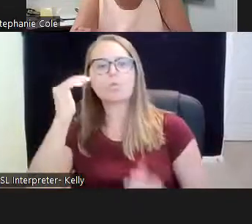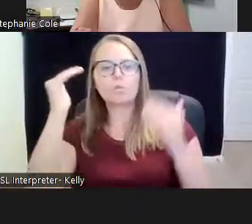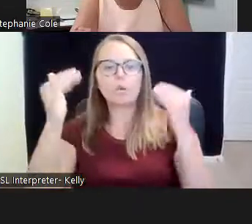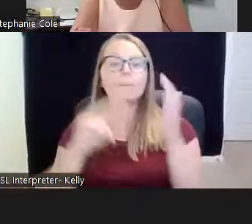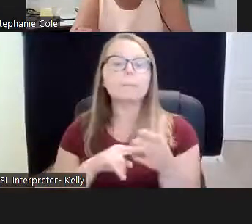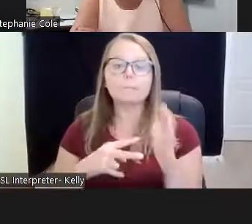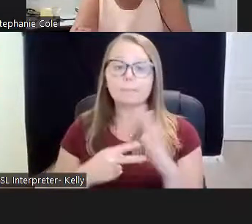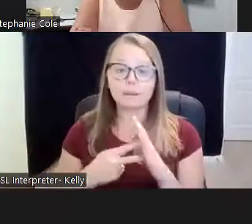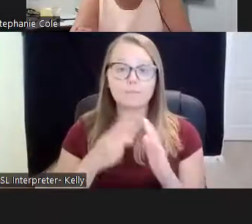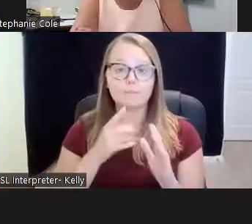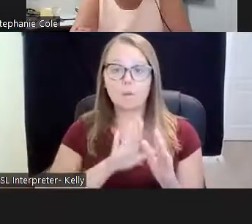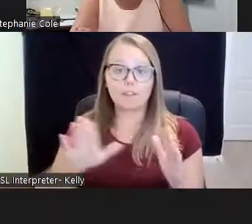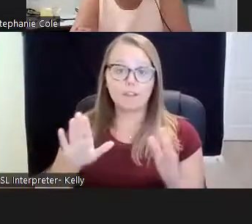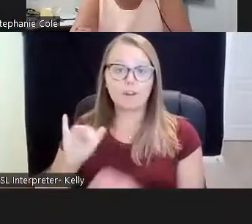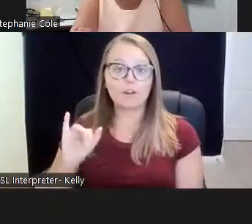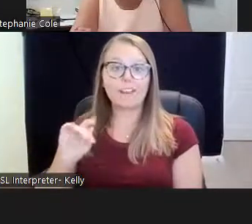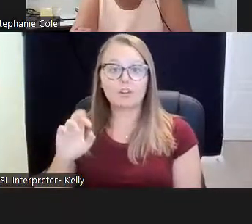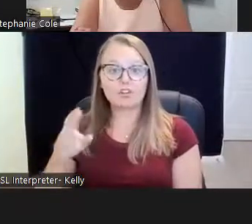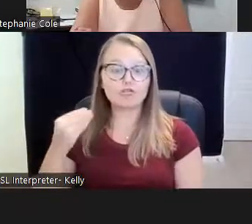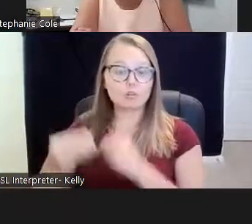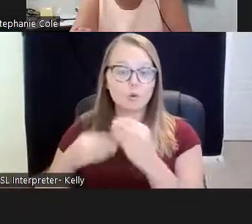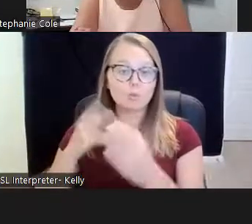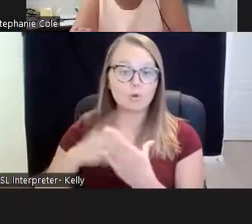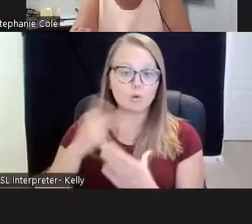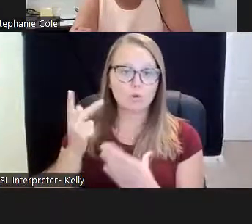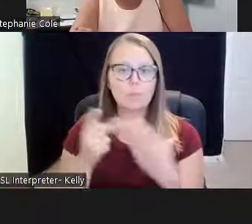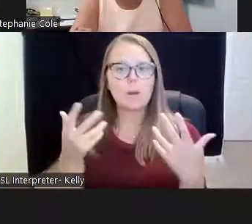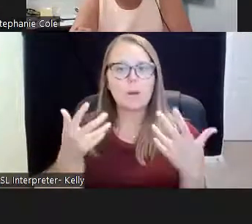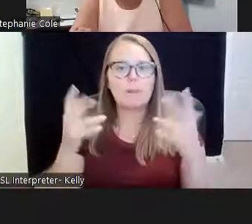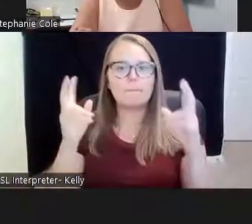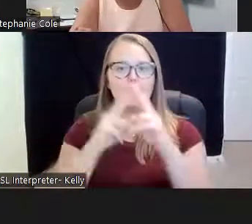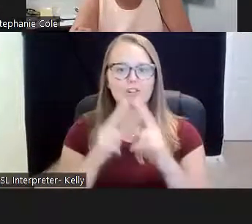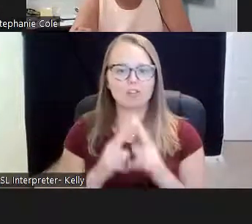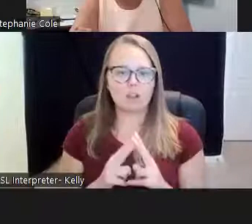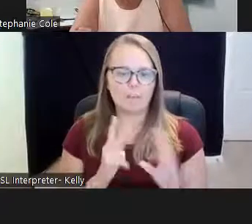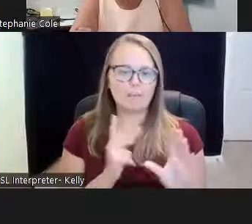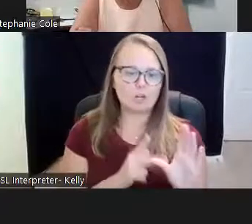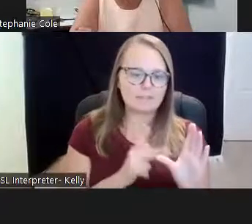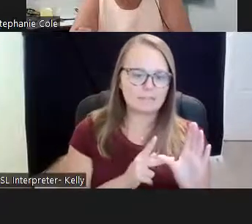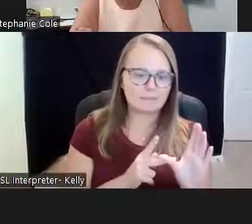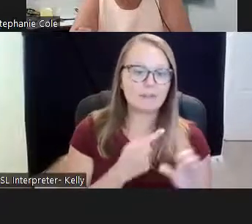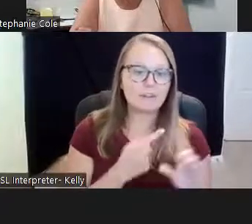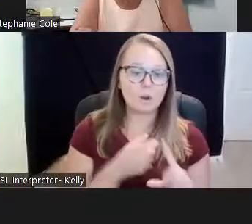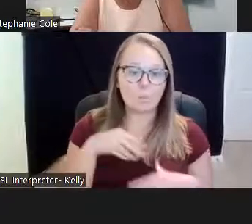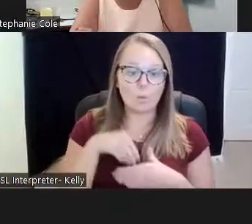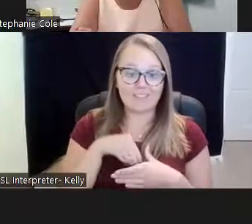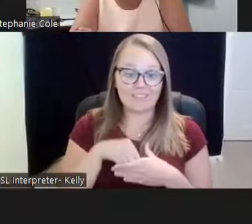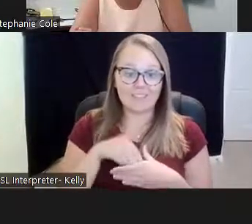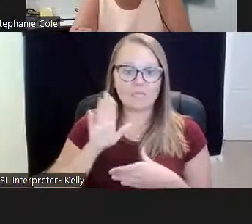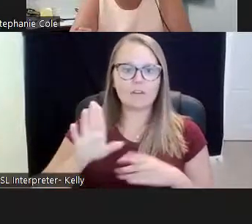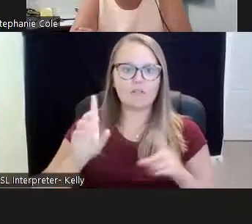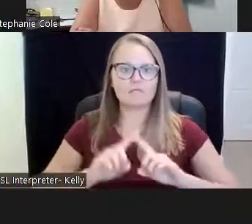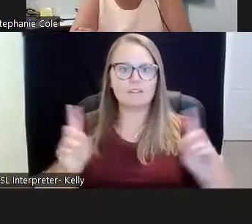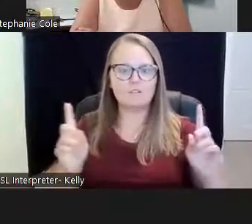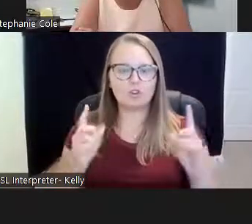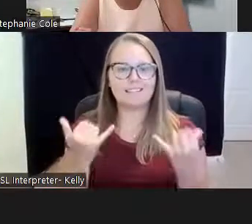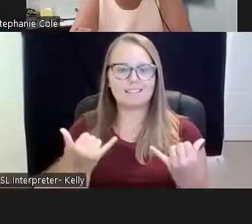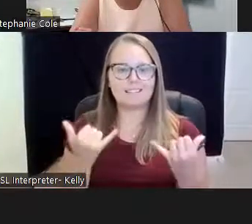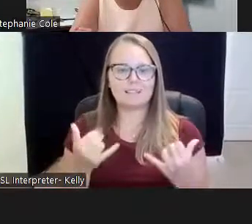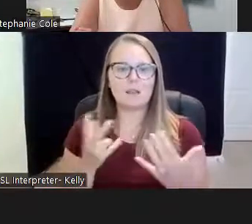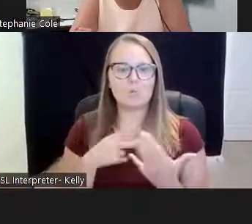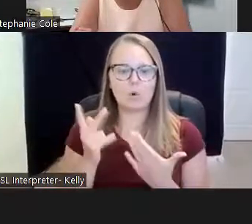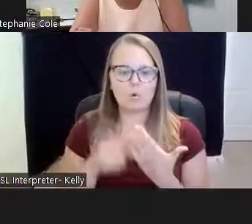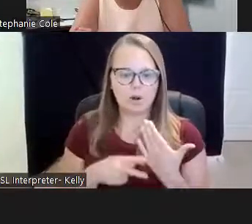that for their intergenerational programs, they are matching up program participants from within their different existing